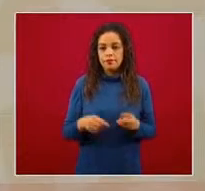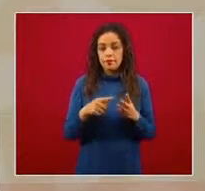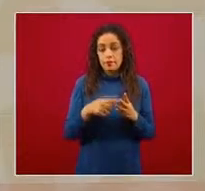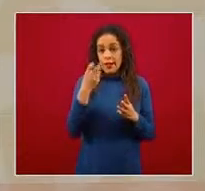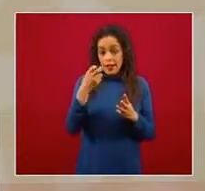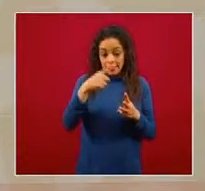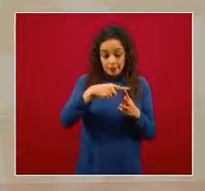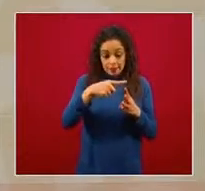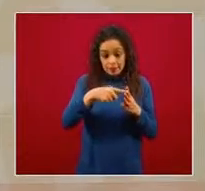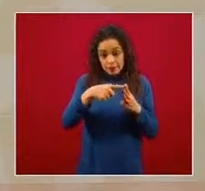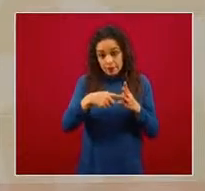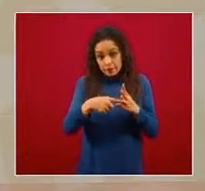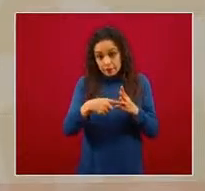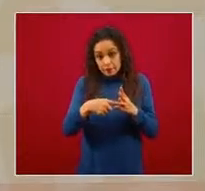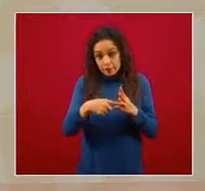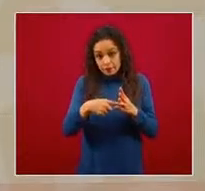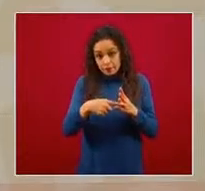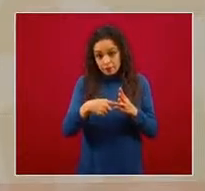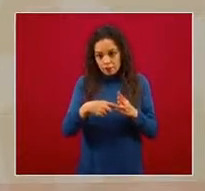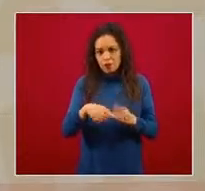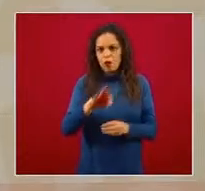intensive therapy unit.